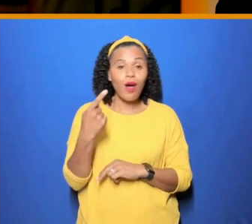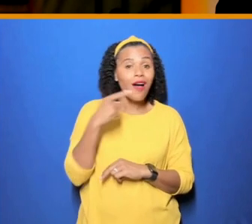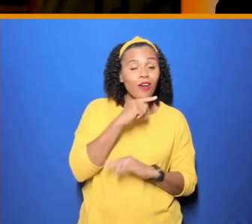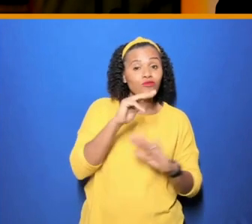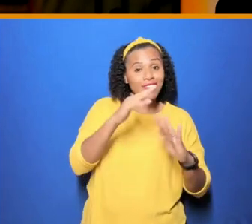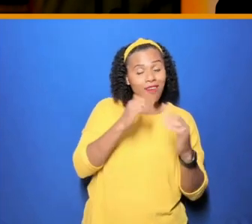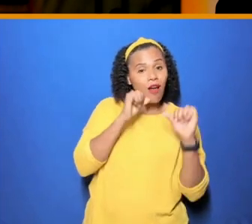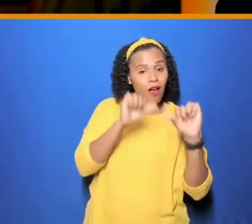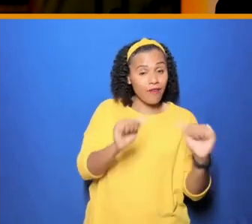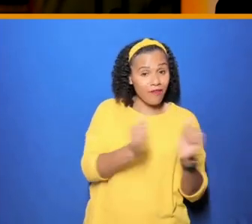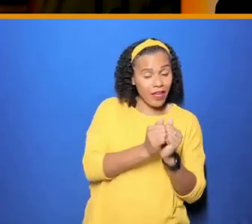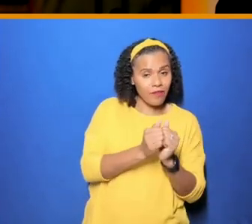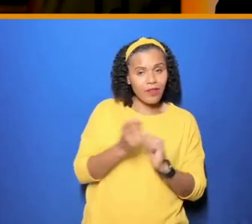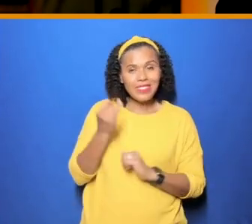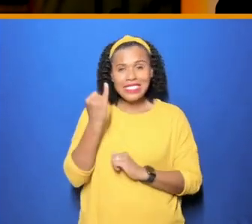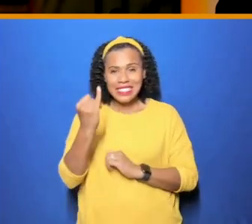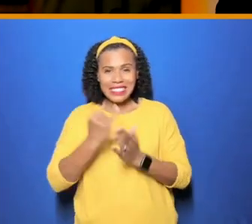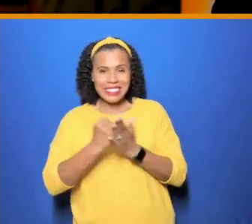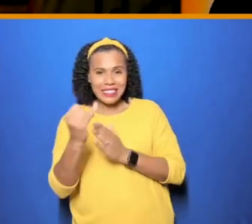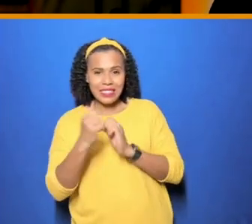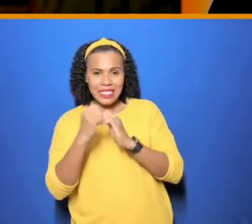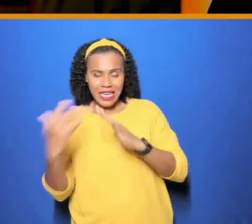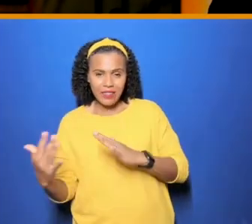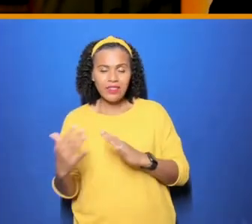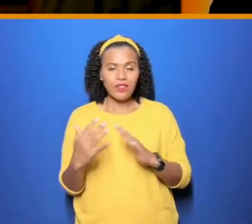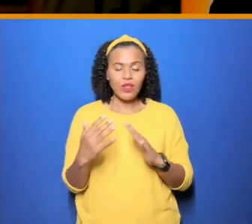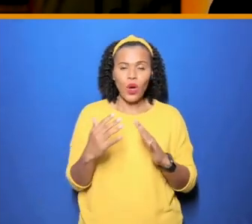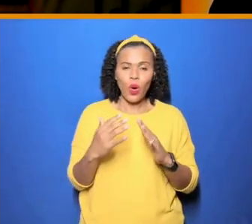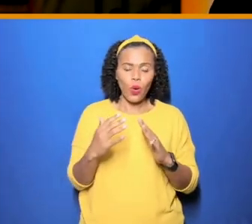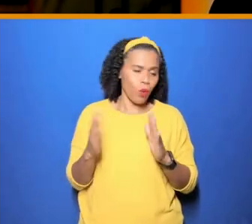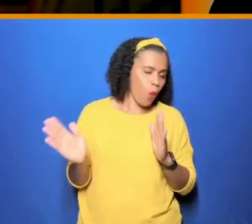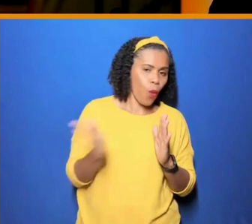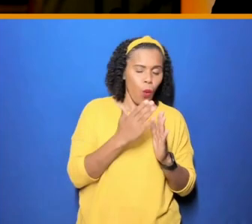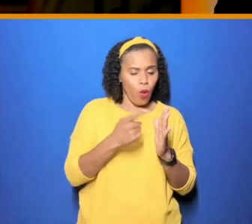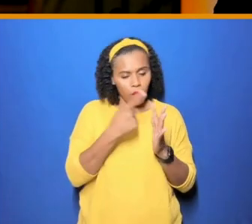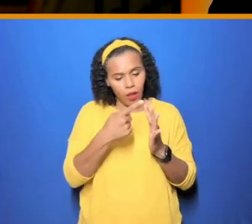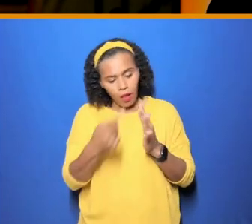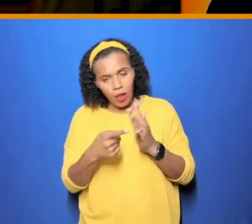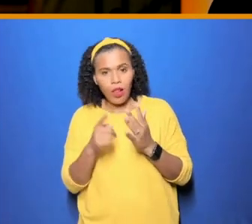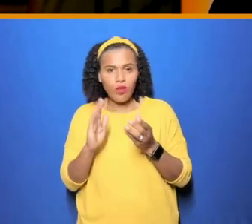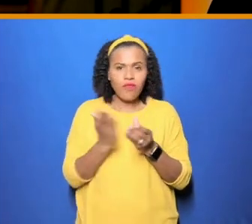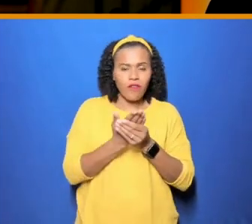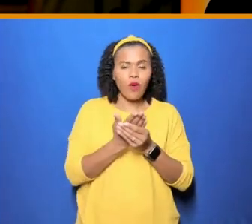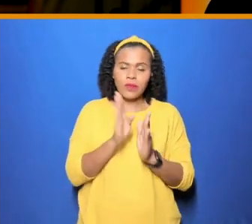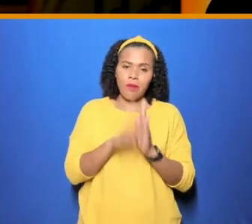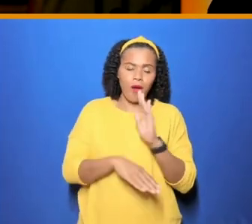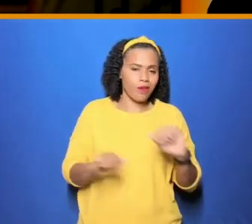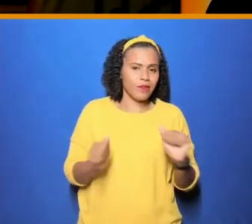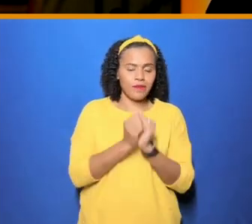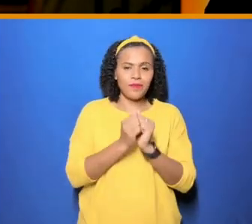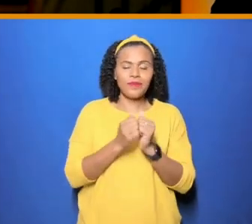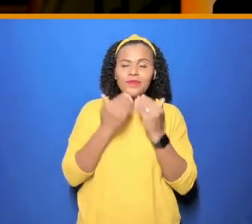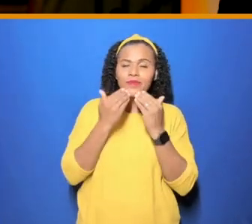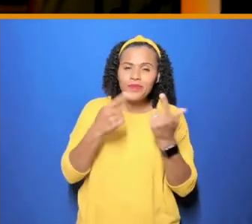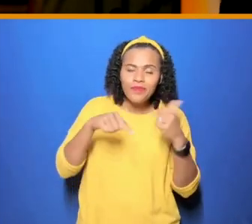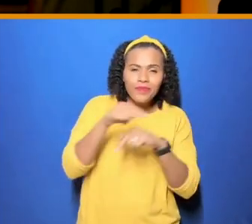6 against. So that package of reforms have now all been passed. Can I thank the Working Party for their months